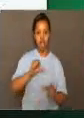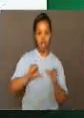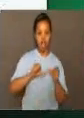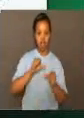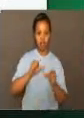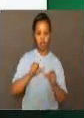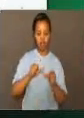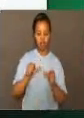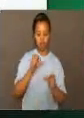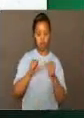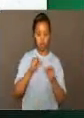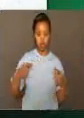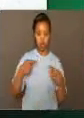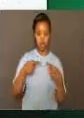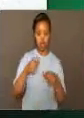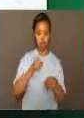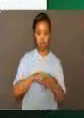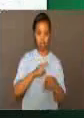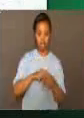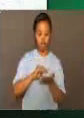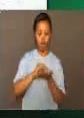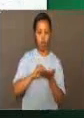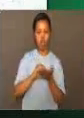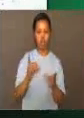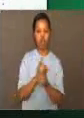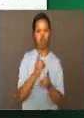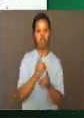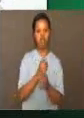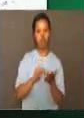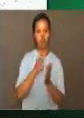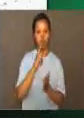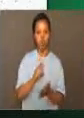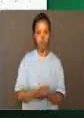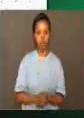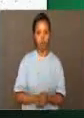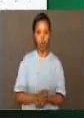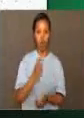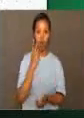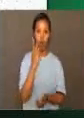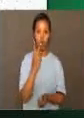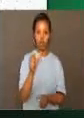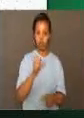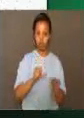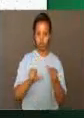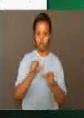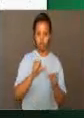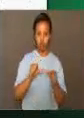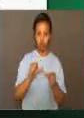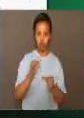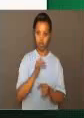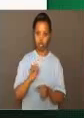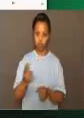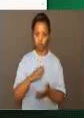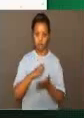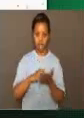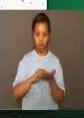join together to form molecules. When two atoms of the same